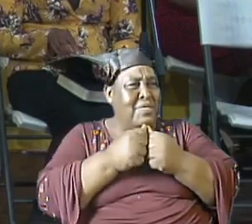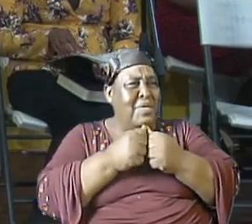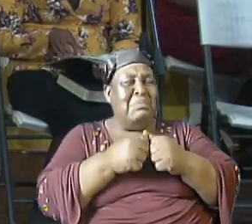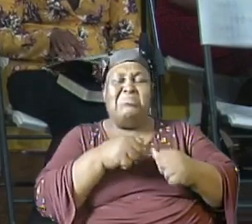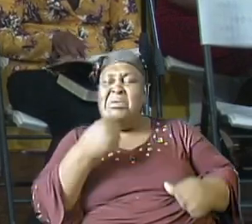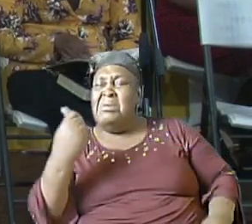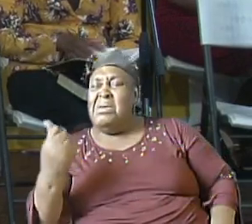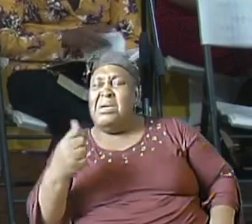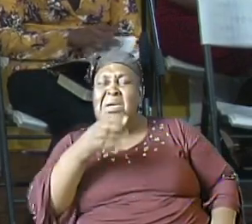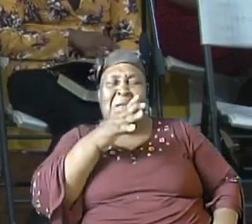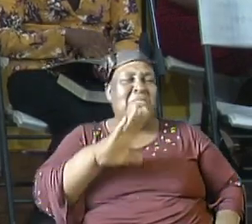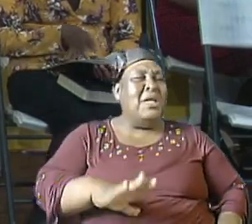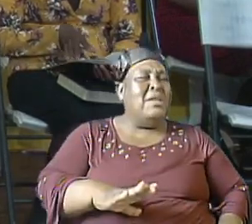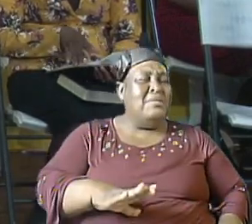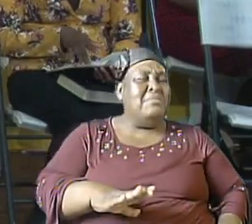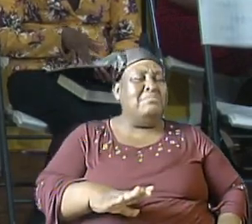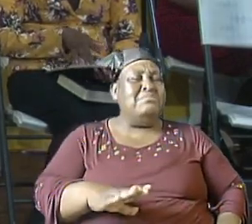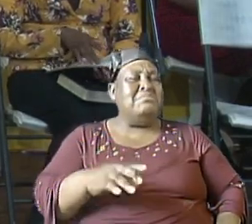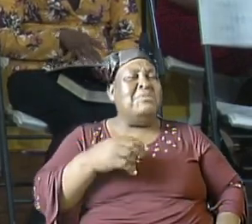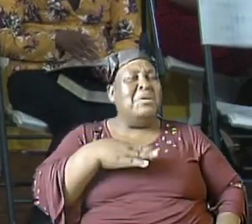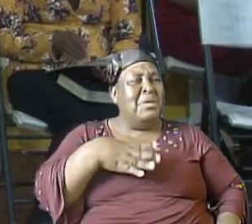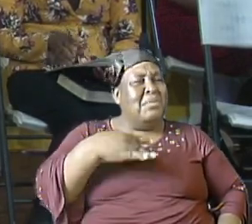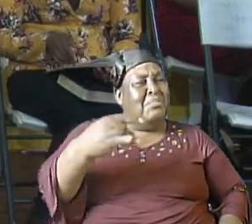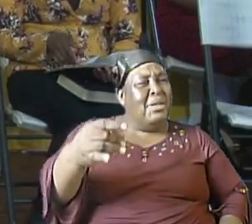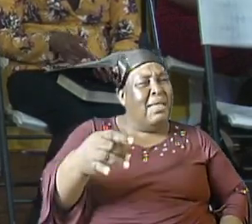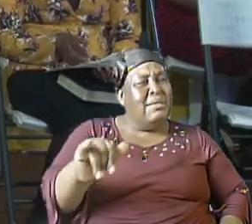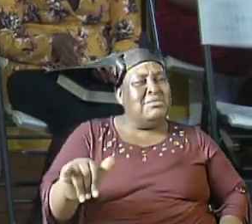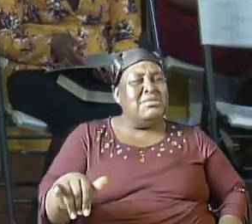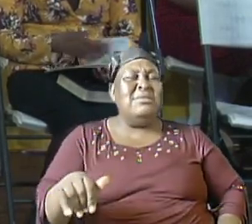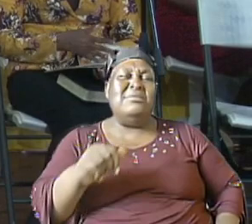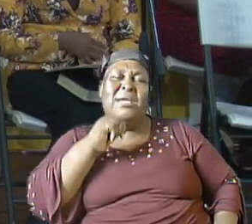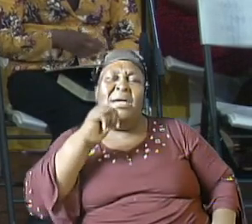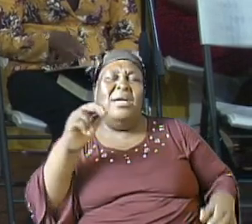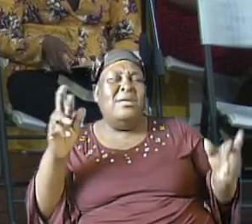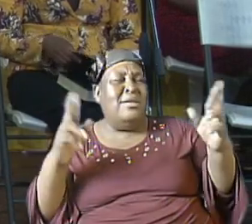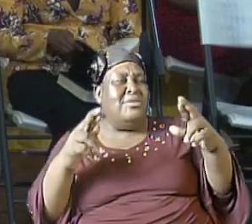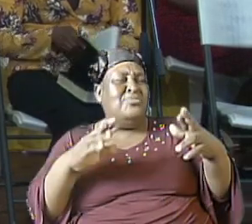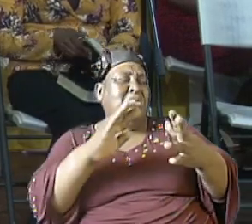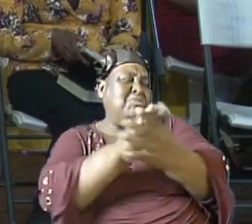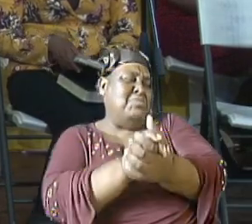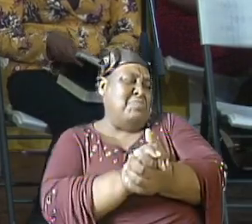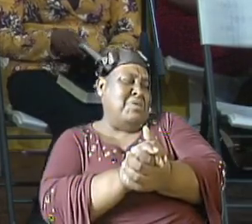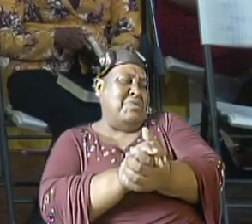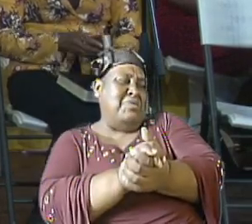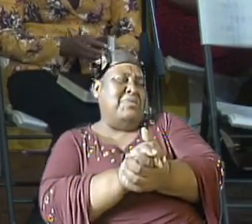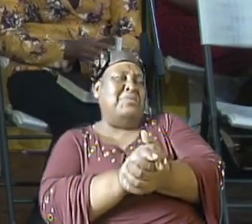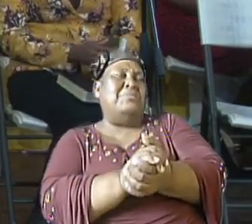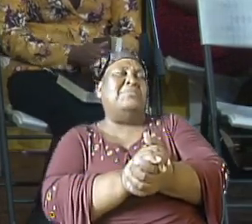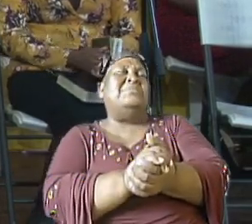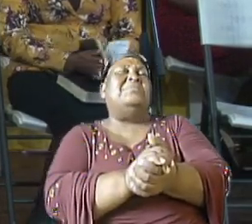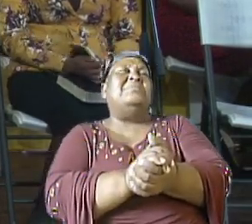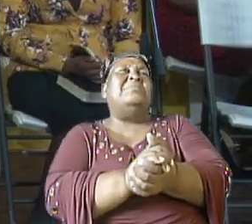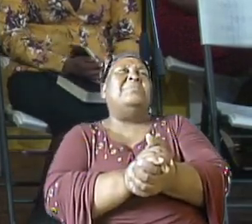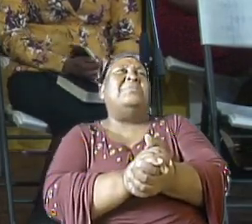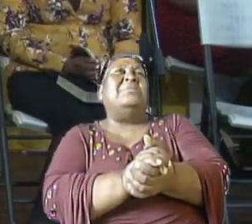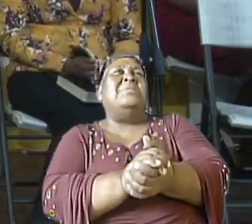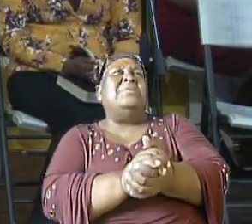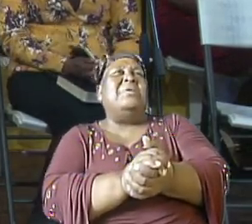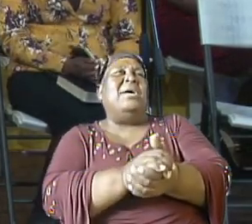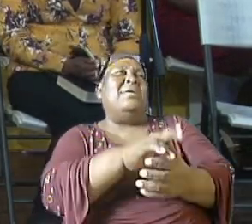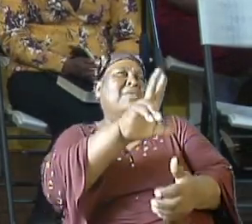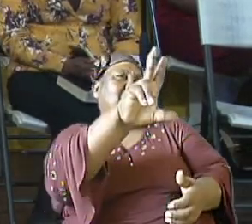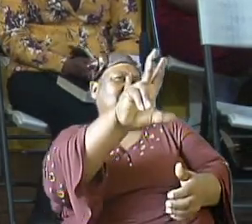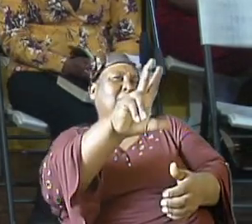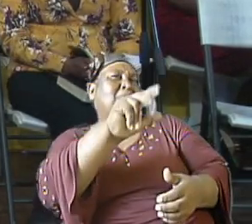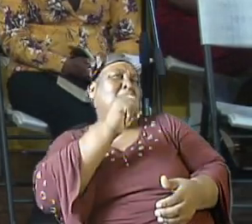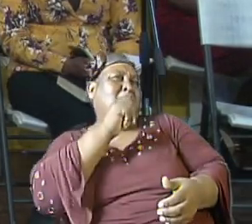And there's another lady that me like still. I'm not ready, quite ready to be married, right? And there's a